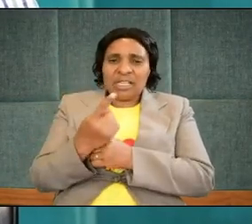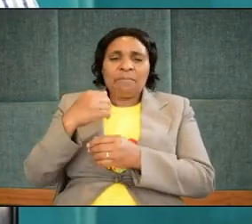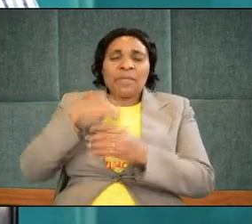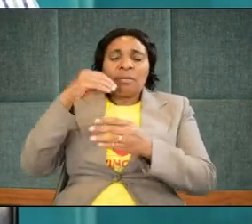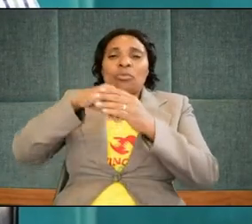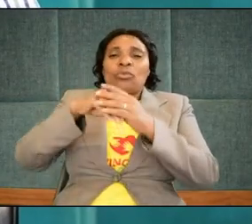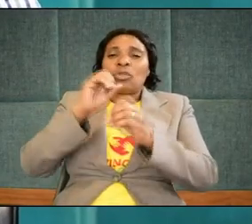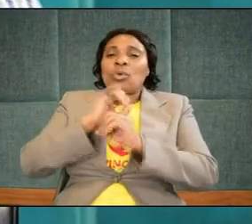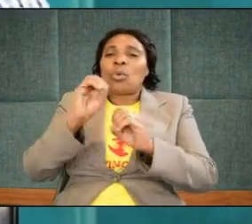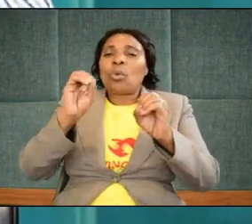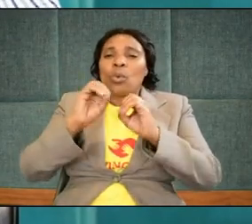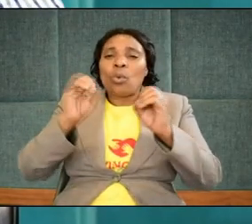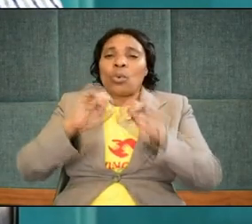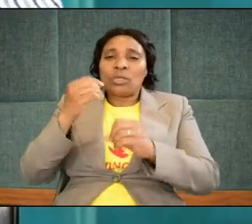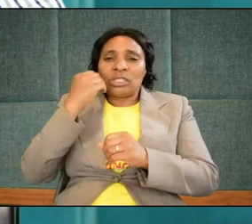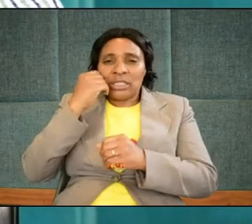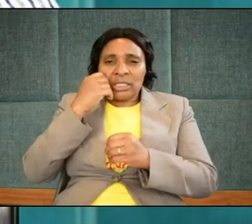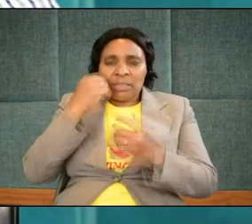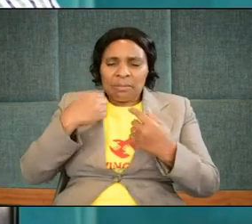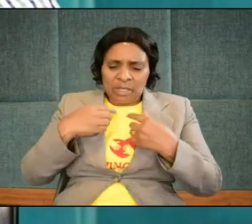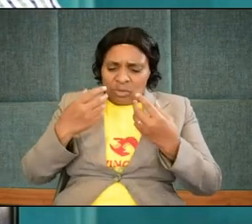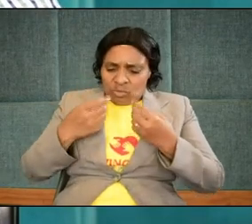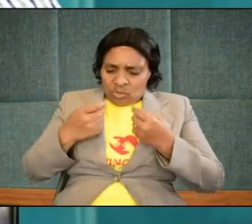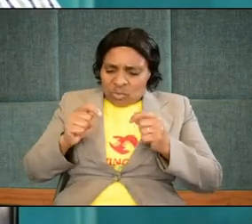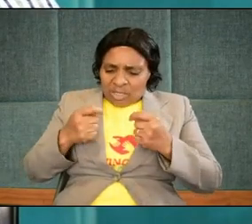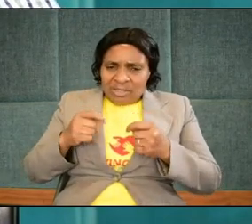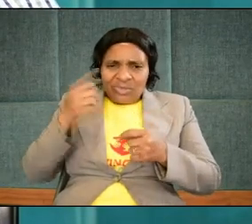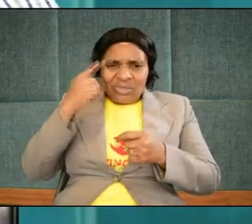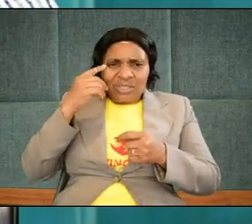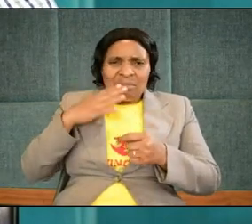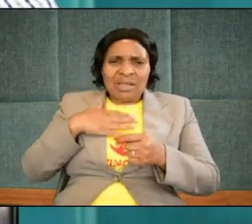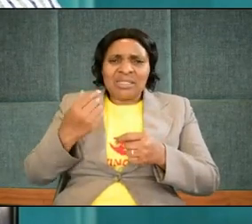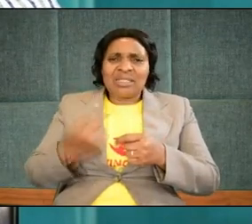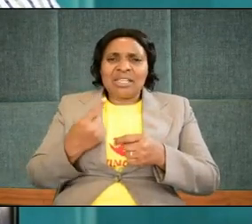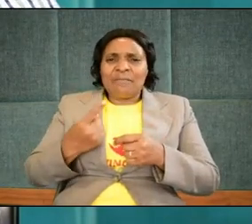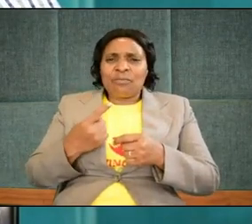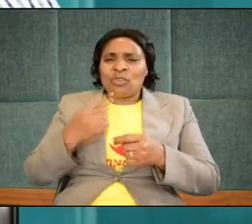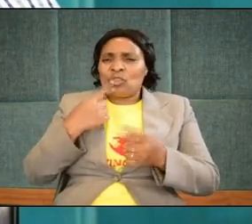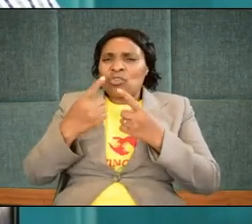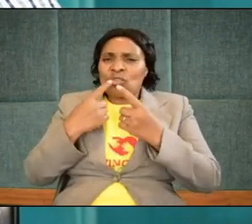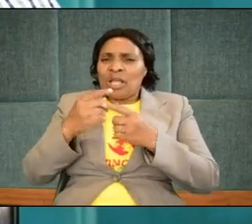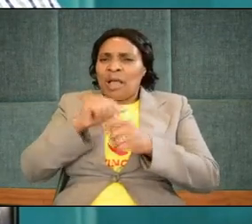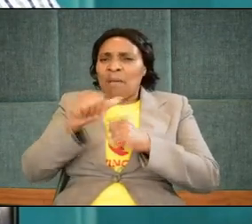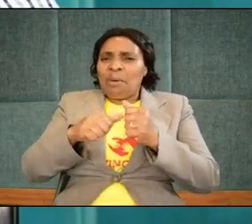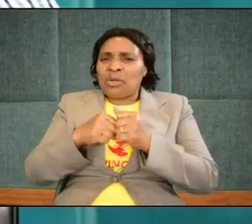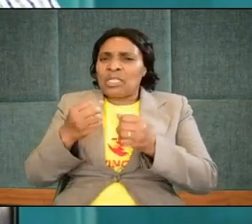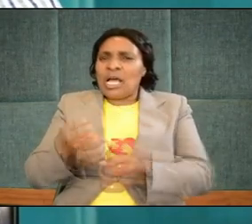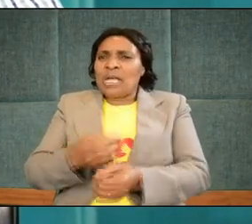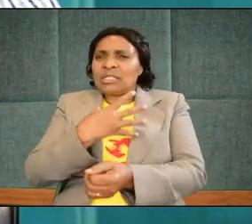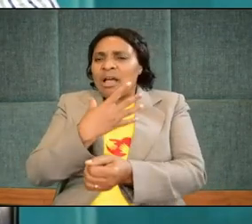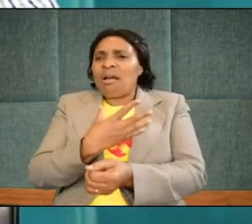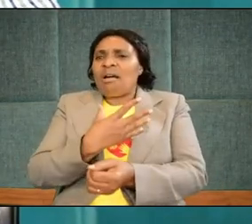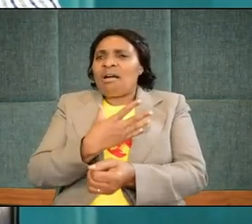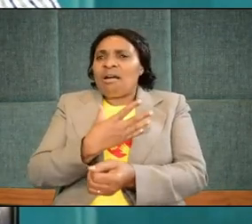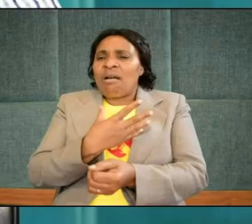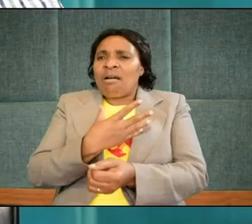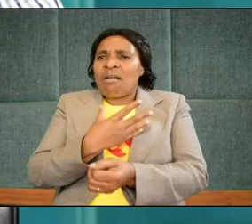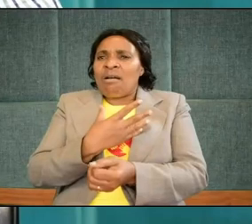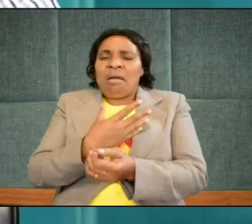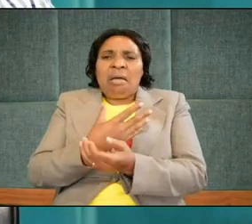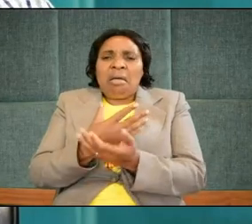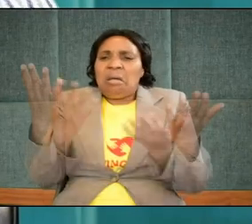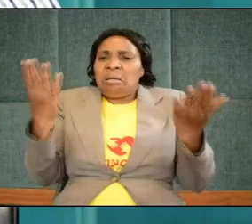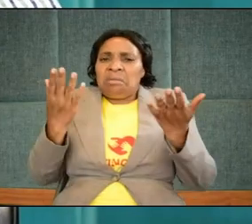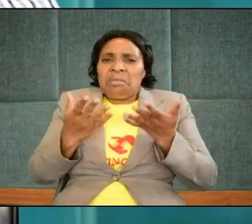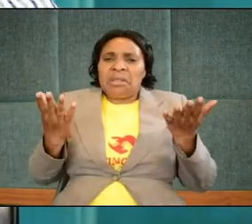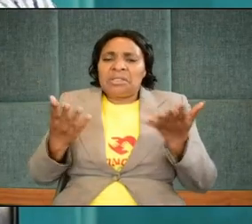of these diseases, I'm just trying to think to myself, is God talking about cancer? Is he talking about any of the